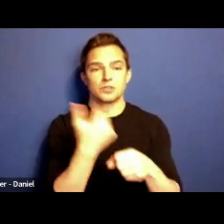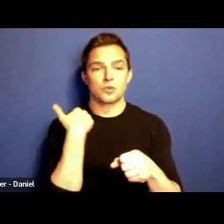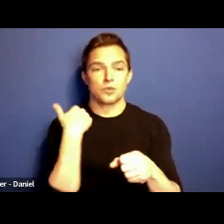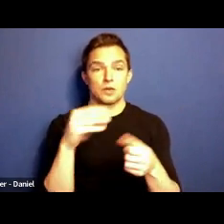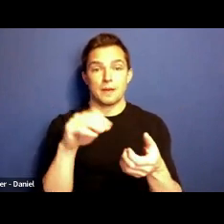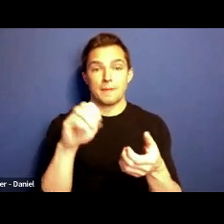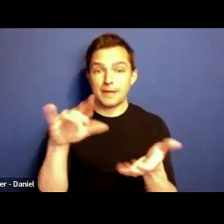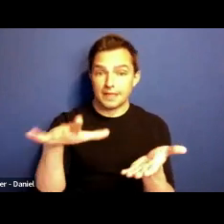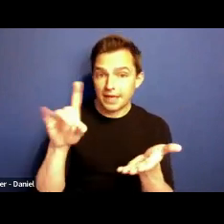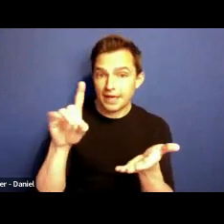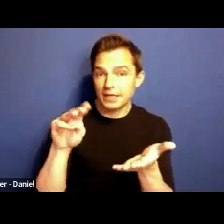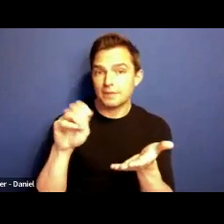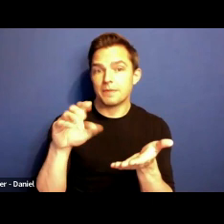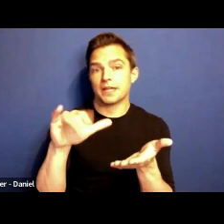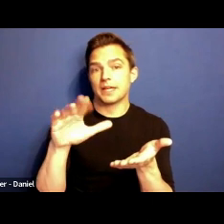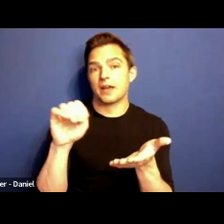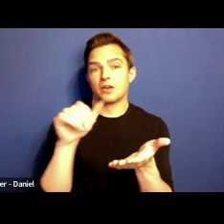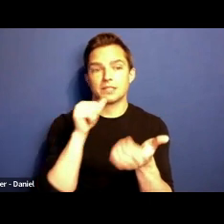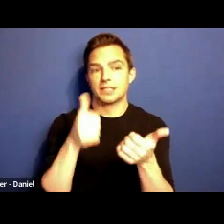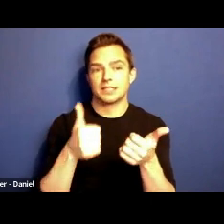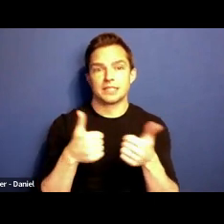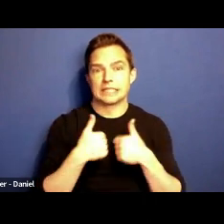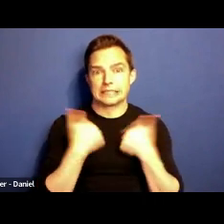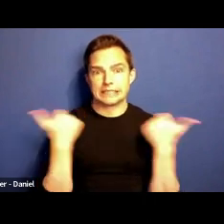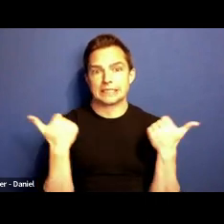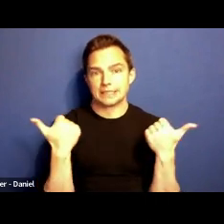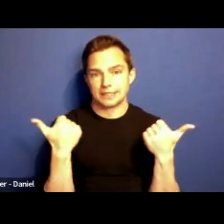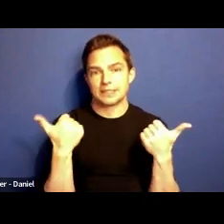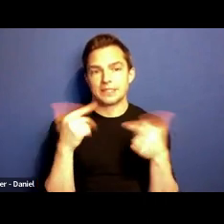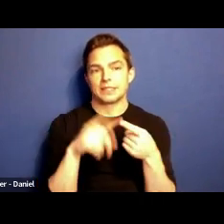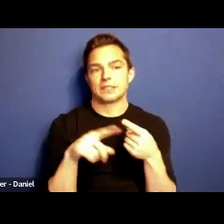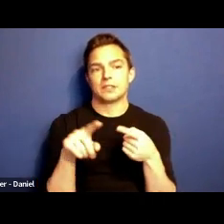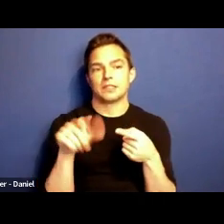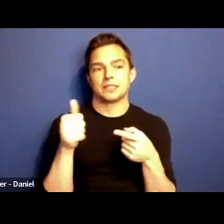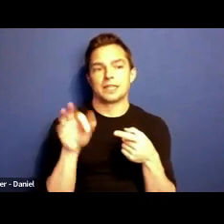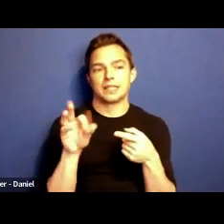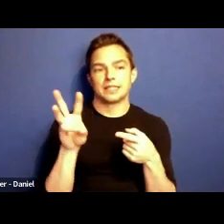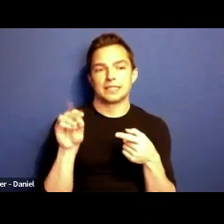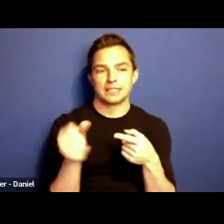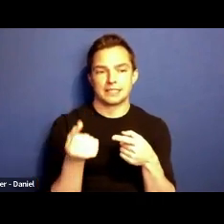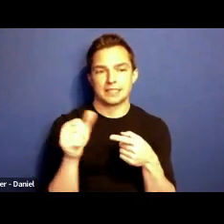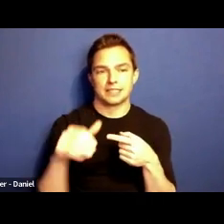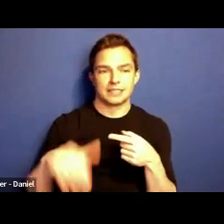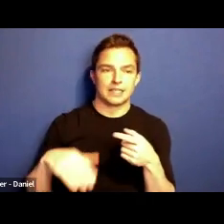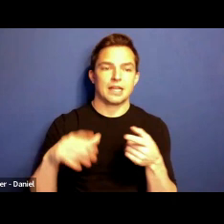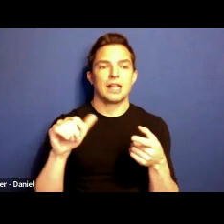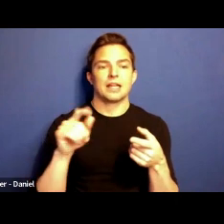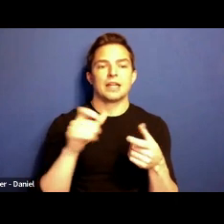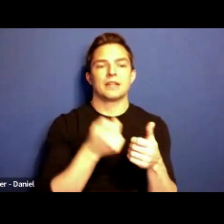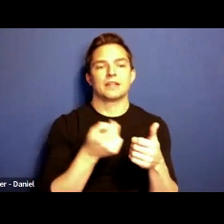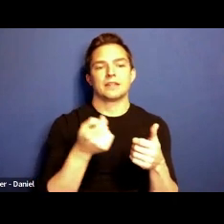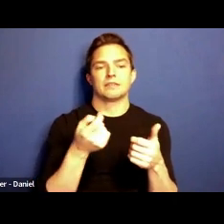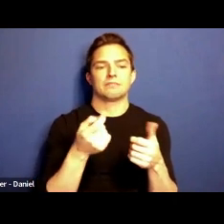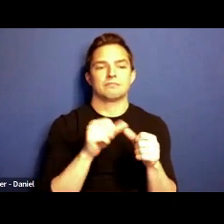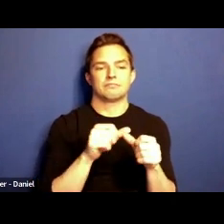Medicaid and Medicare did not exist until the late 1960s, and really were taking off in the 1970s, that would pay for